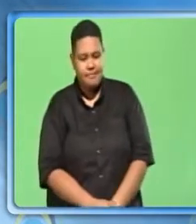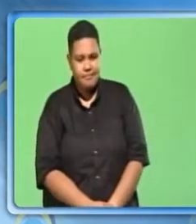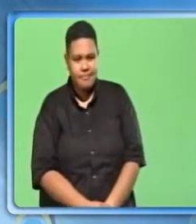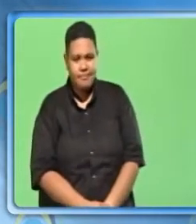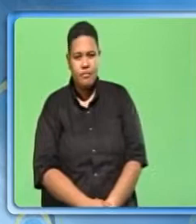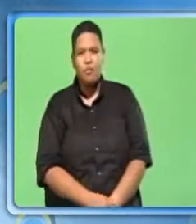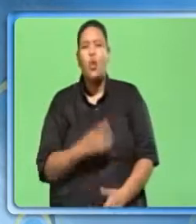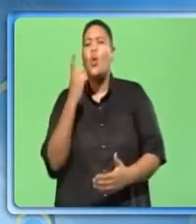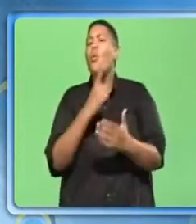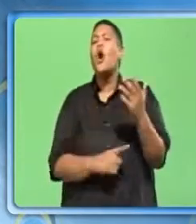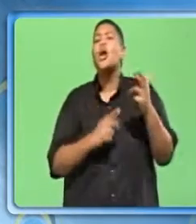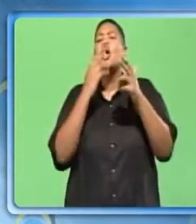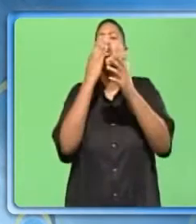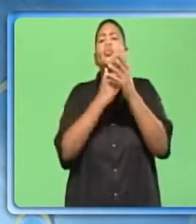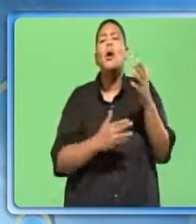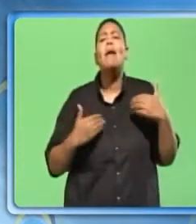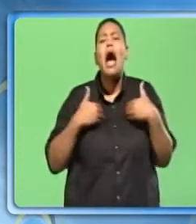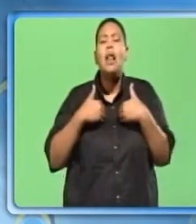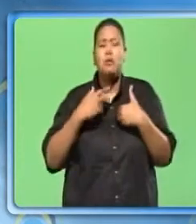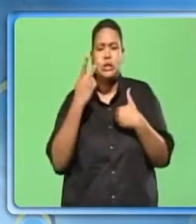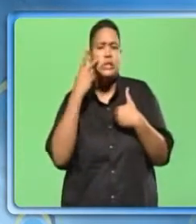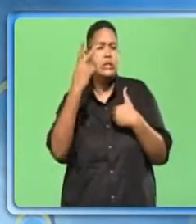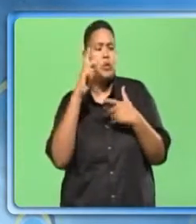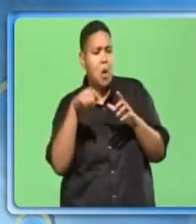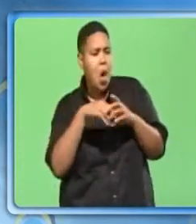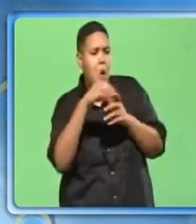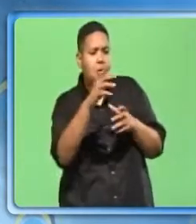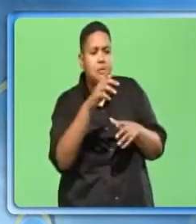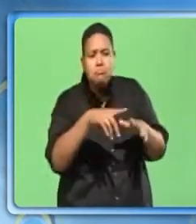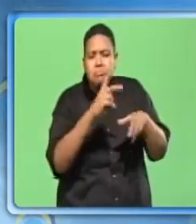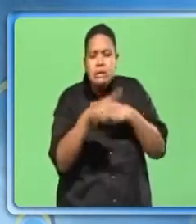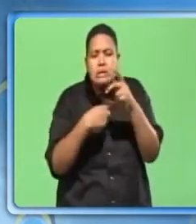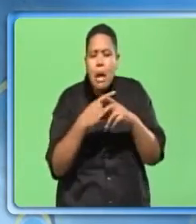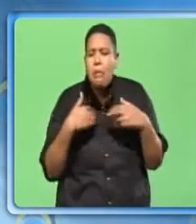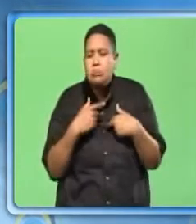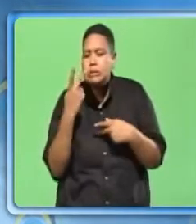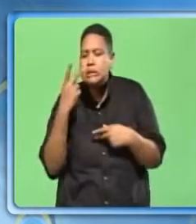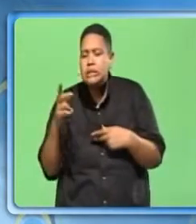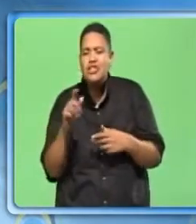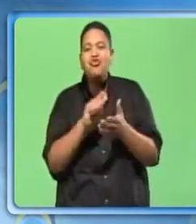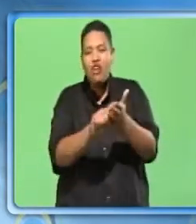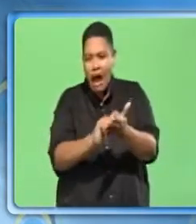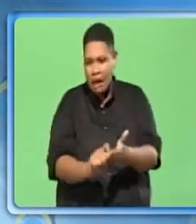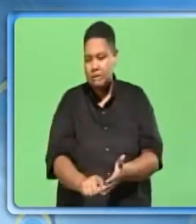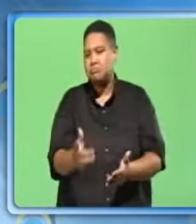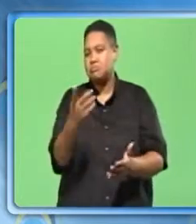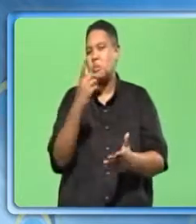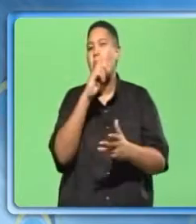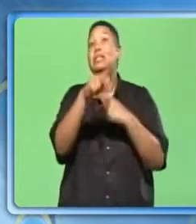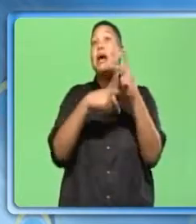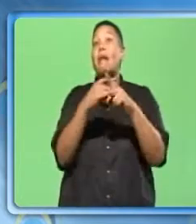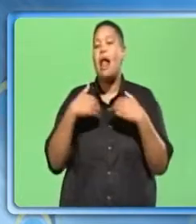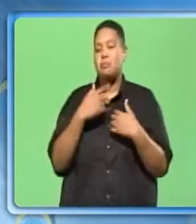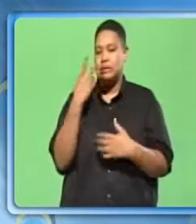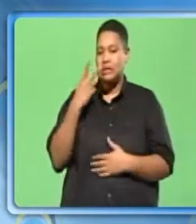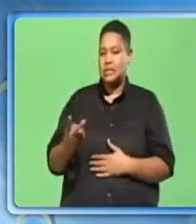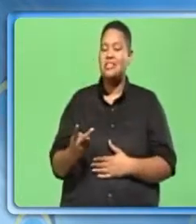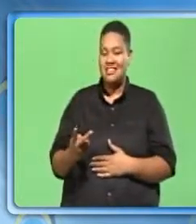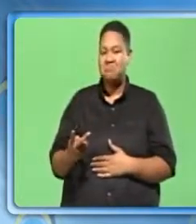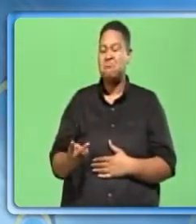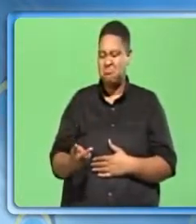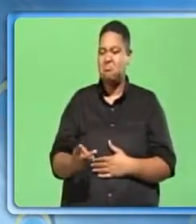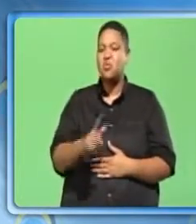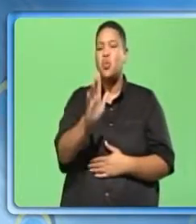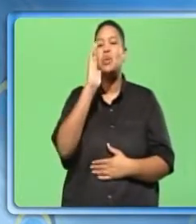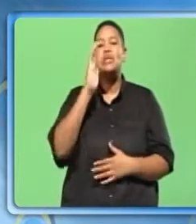What are some of the animals you may see when you go outdoors? Write them down. No doubt you may